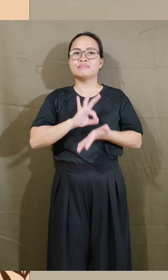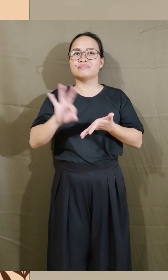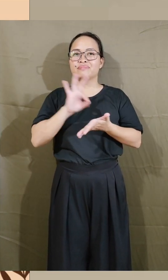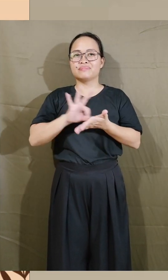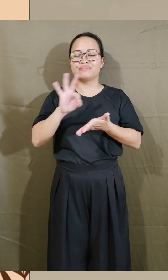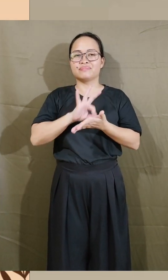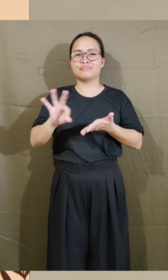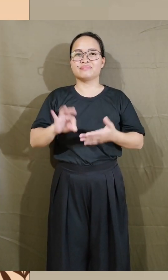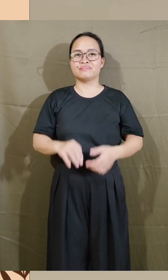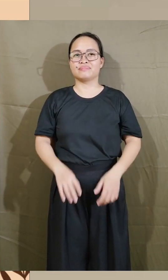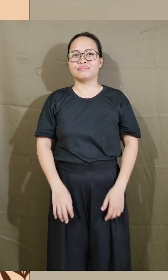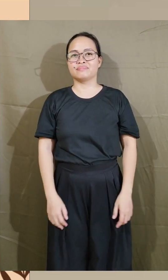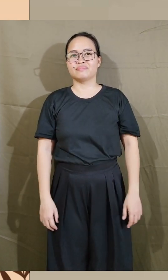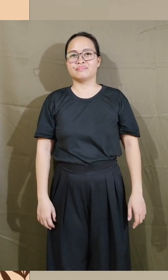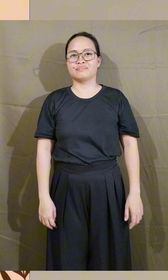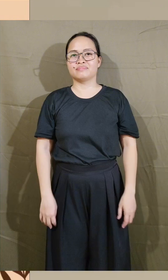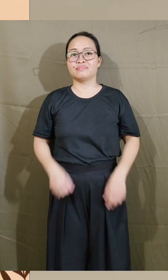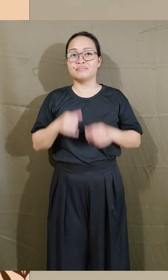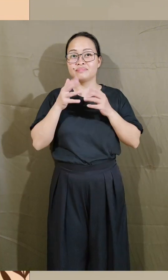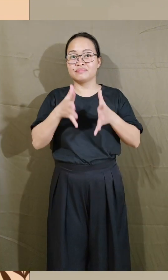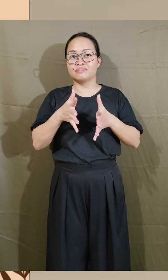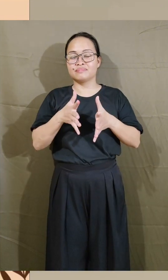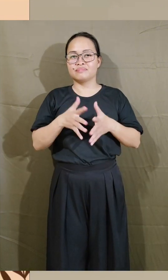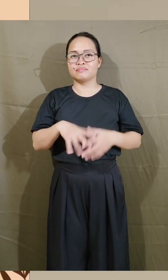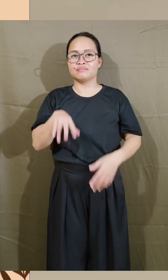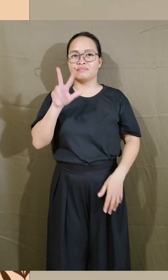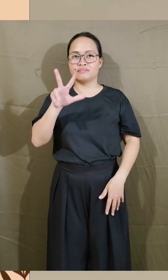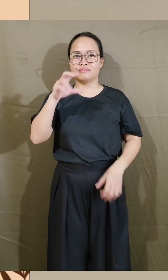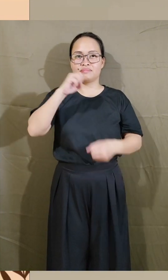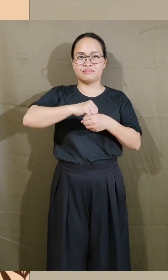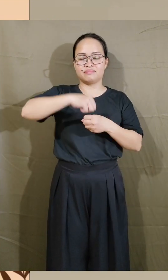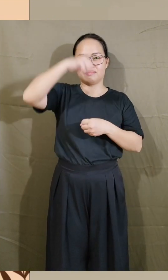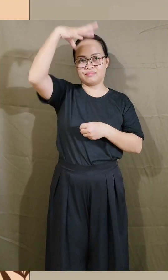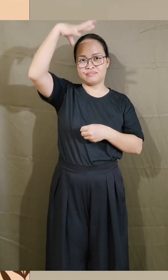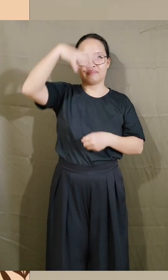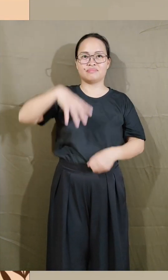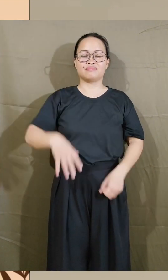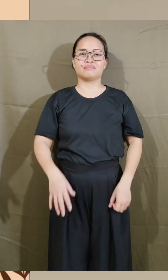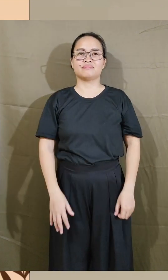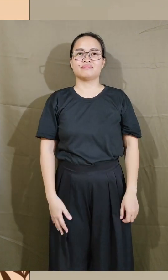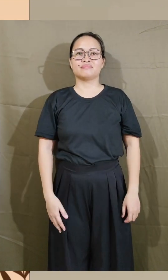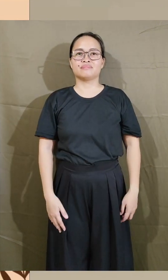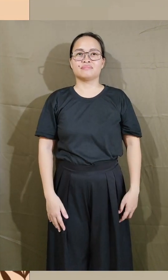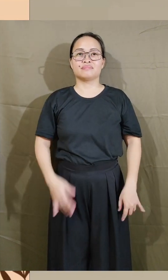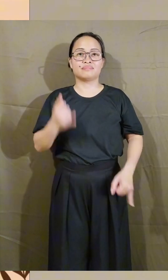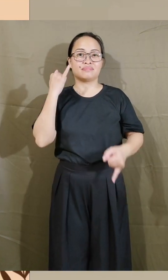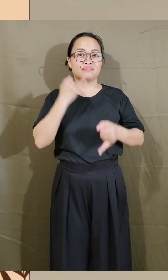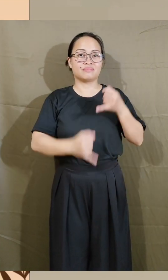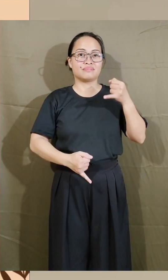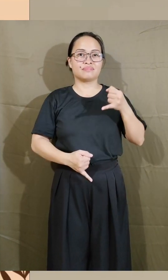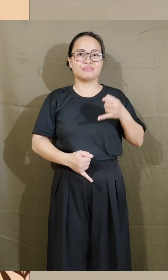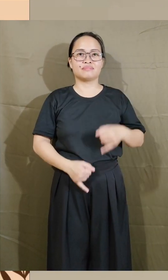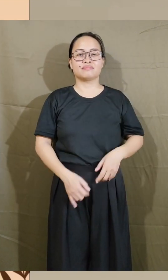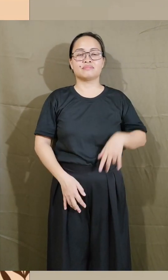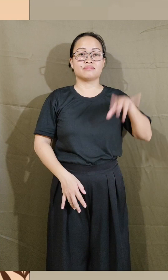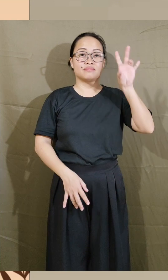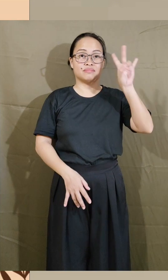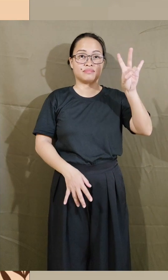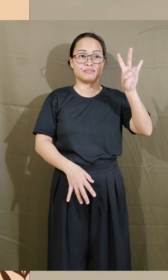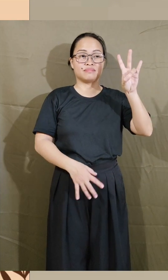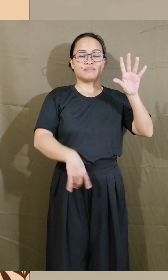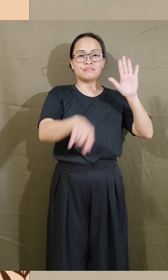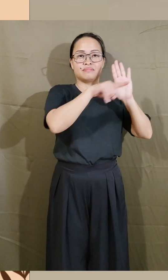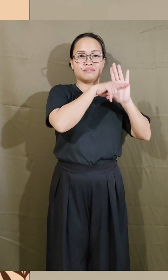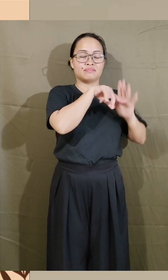left. We are left with 3 umbrellas. And lastly, 7 minus